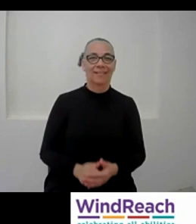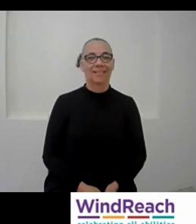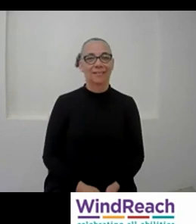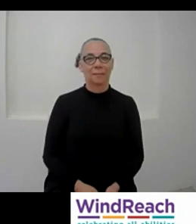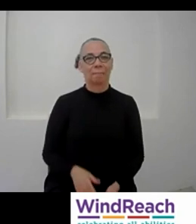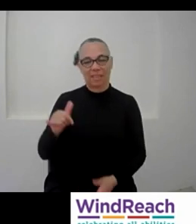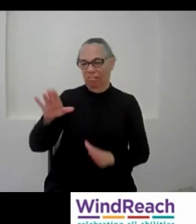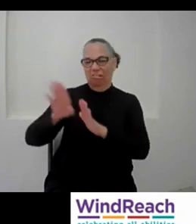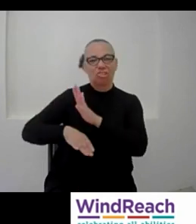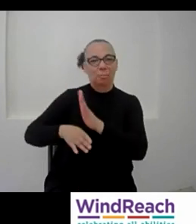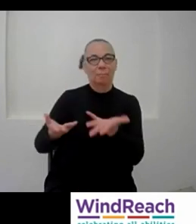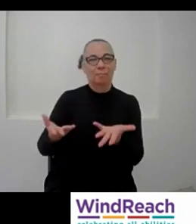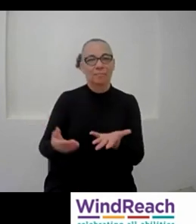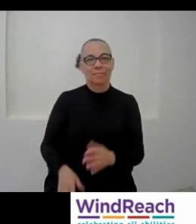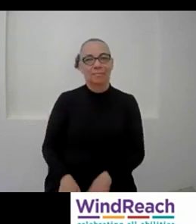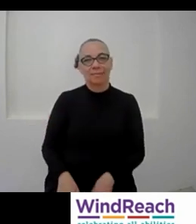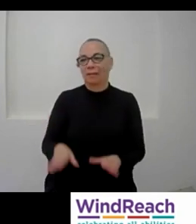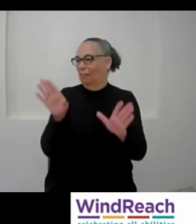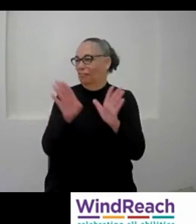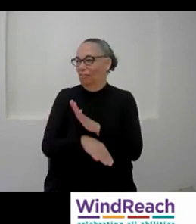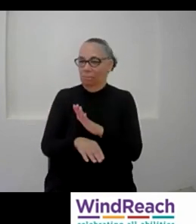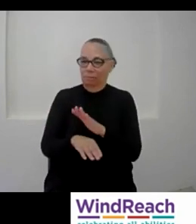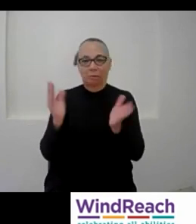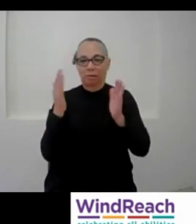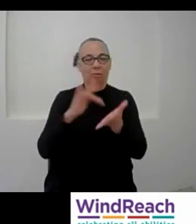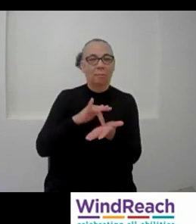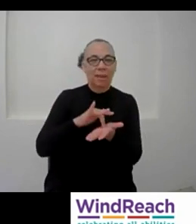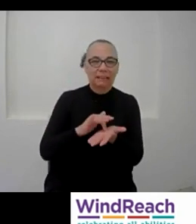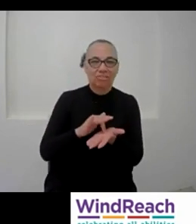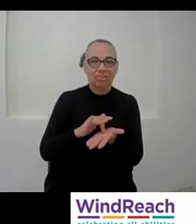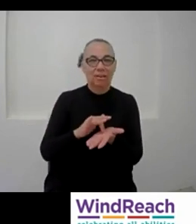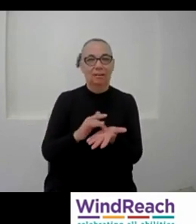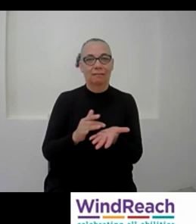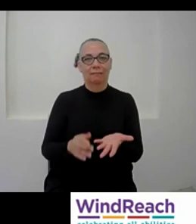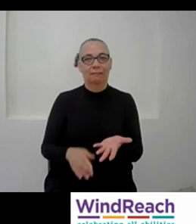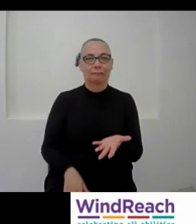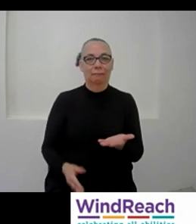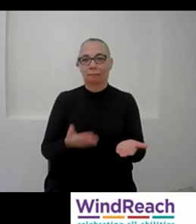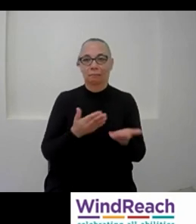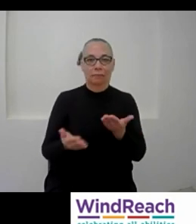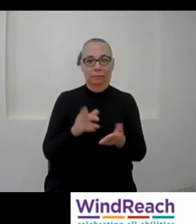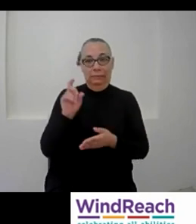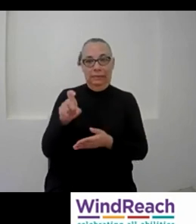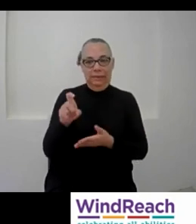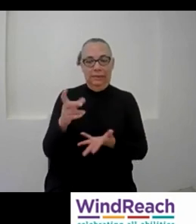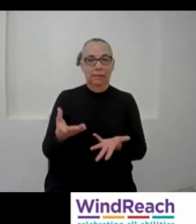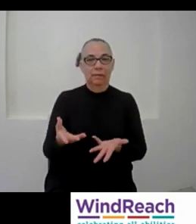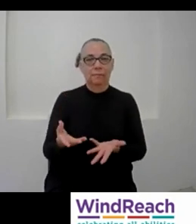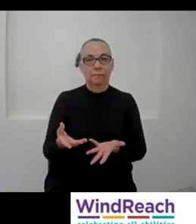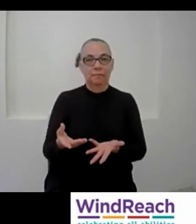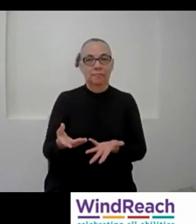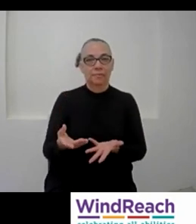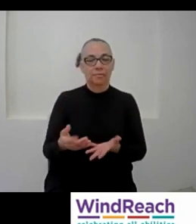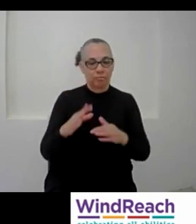cheap, it's probably cheaper than the medication that otherwise might have been advocated to be